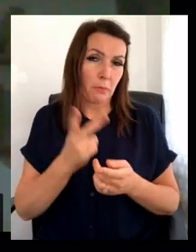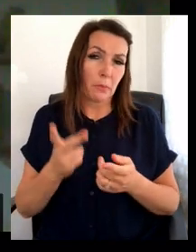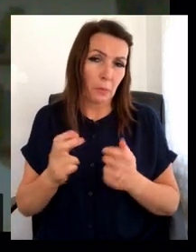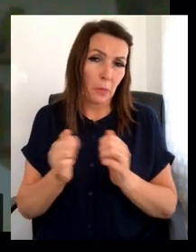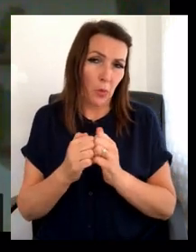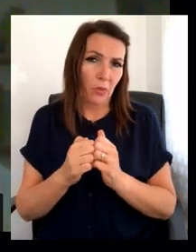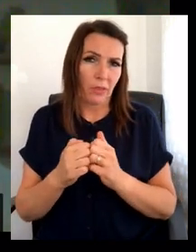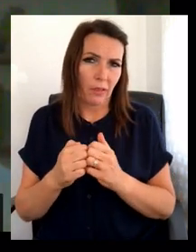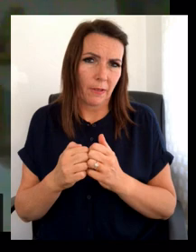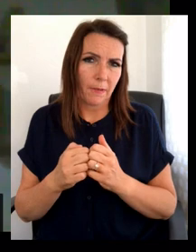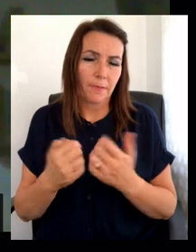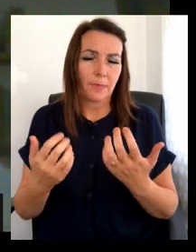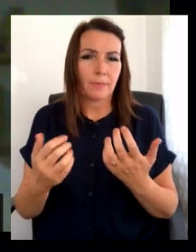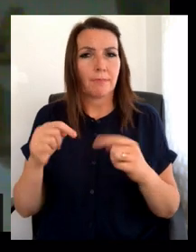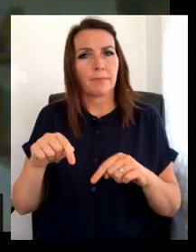this new